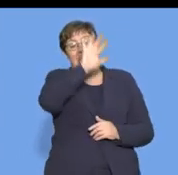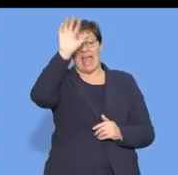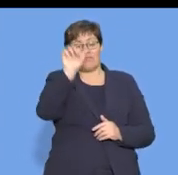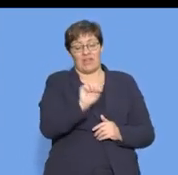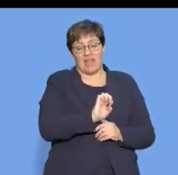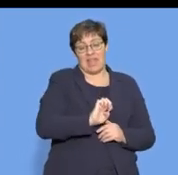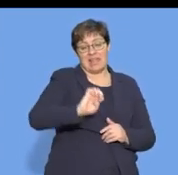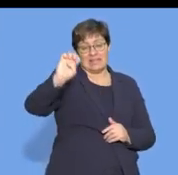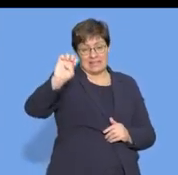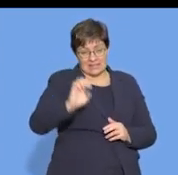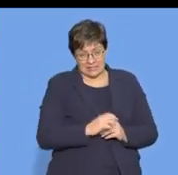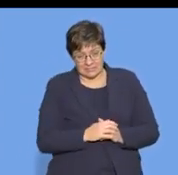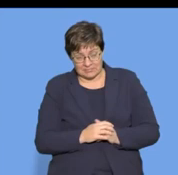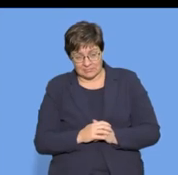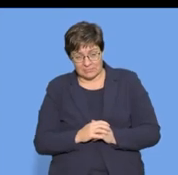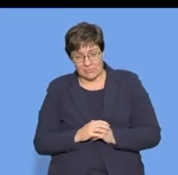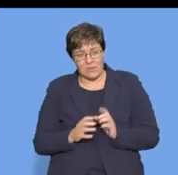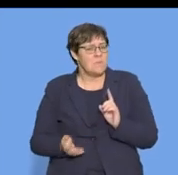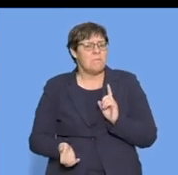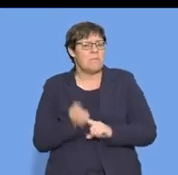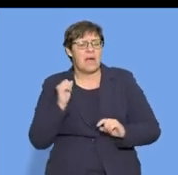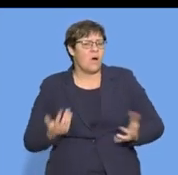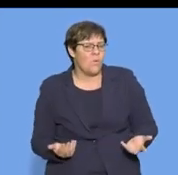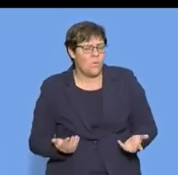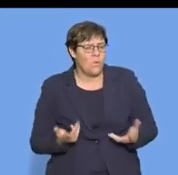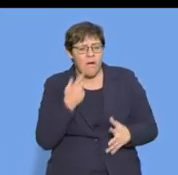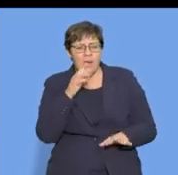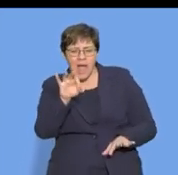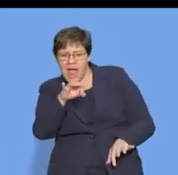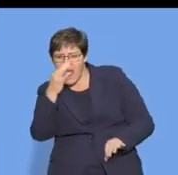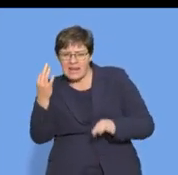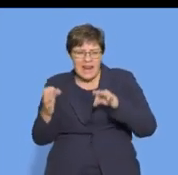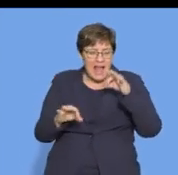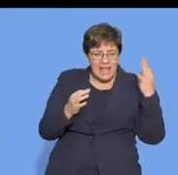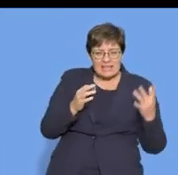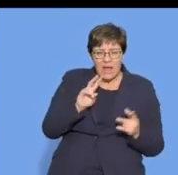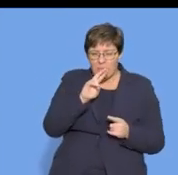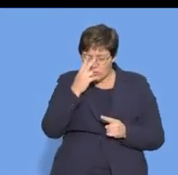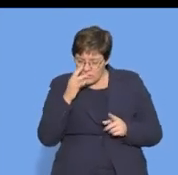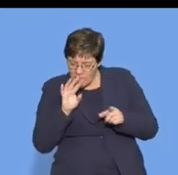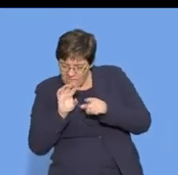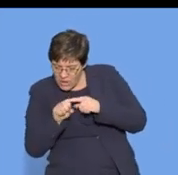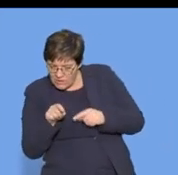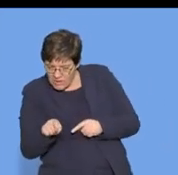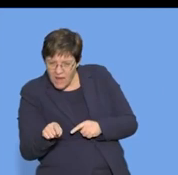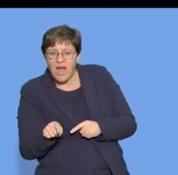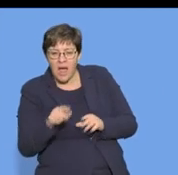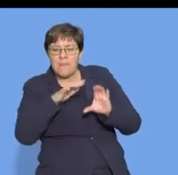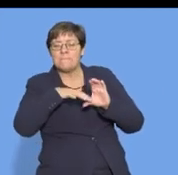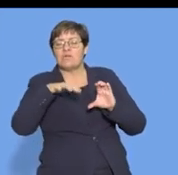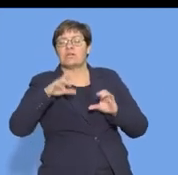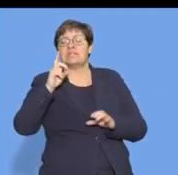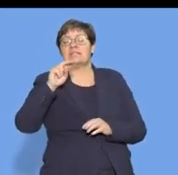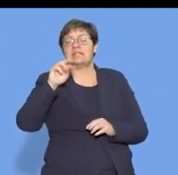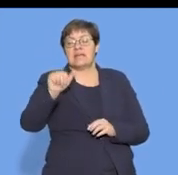East Africa. So, and the way in which they discovered it, that is, they analyzed the mutations that they found